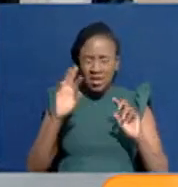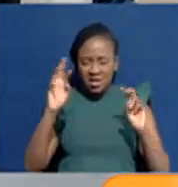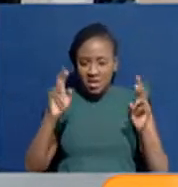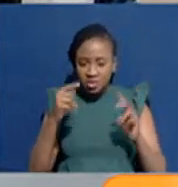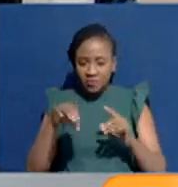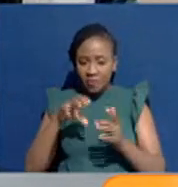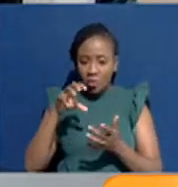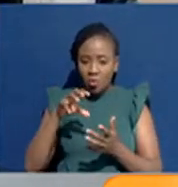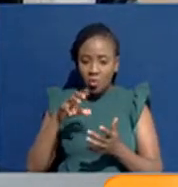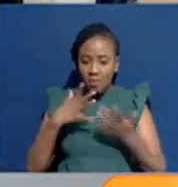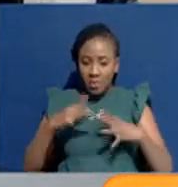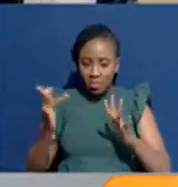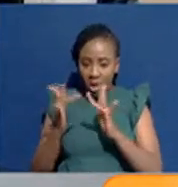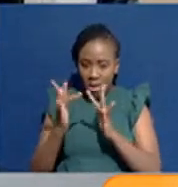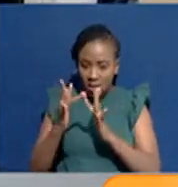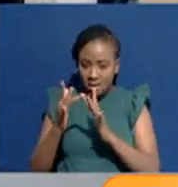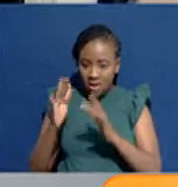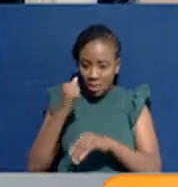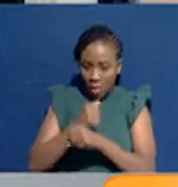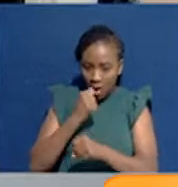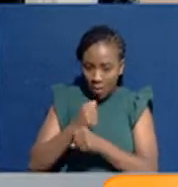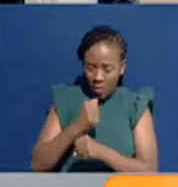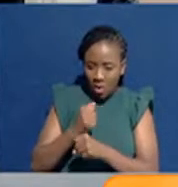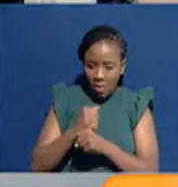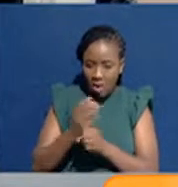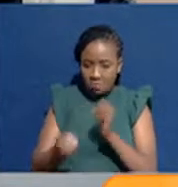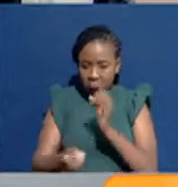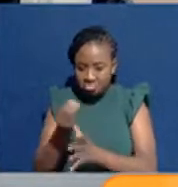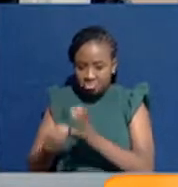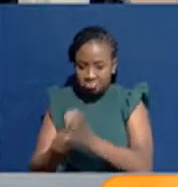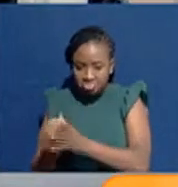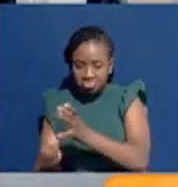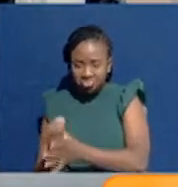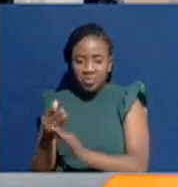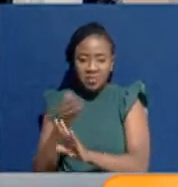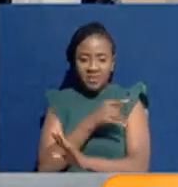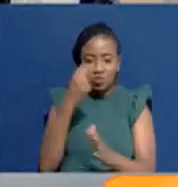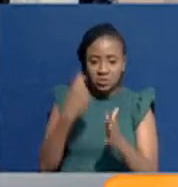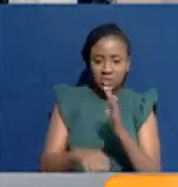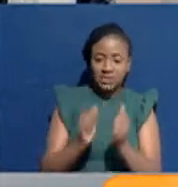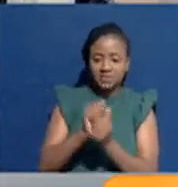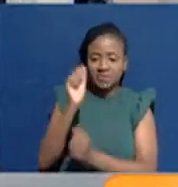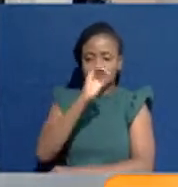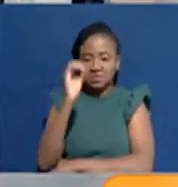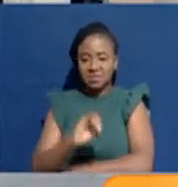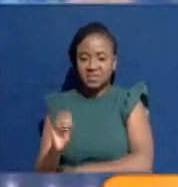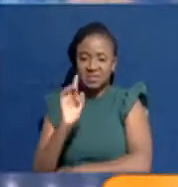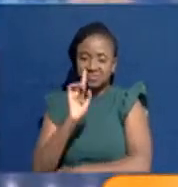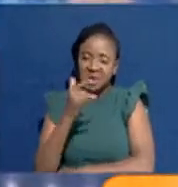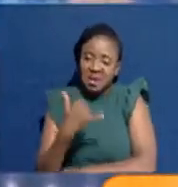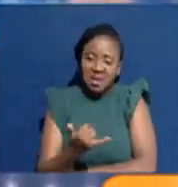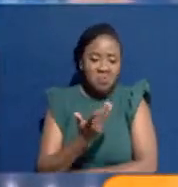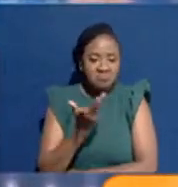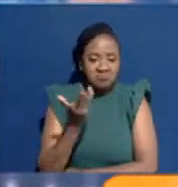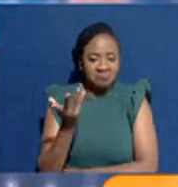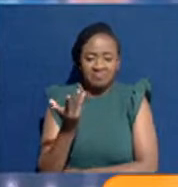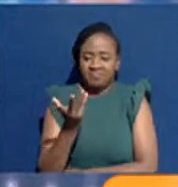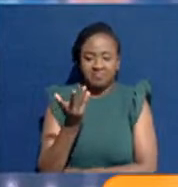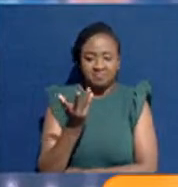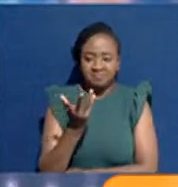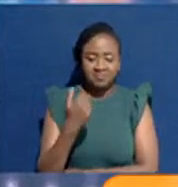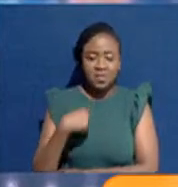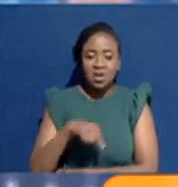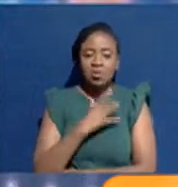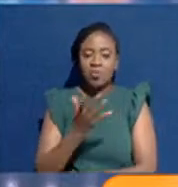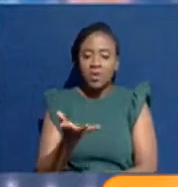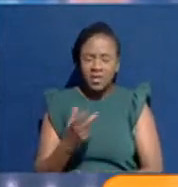example, that the earlier proposal was to have them taxed at 15% of their income. But right now, we need to find a